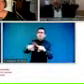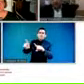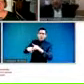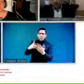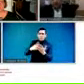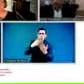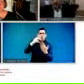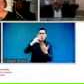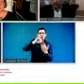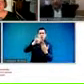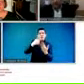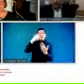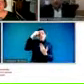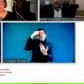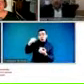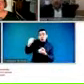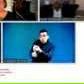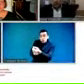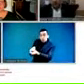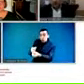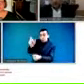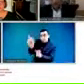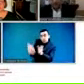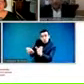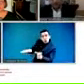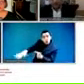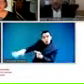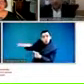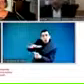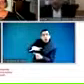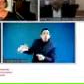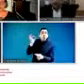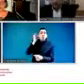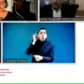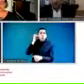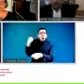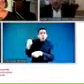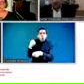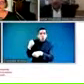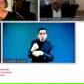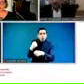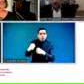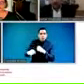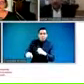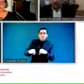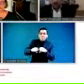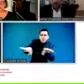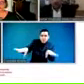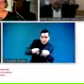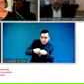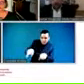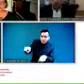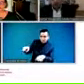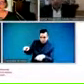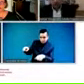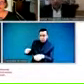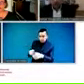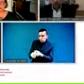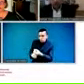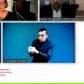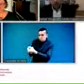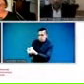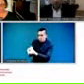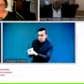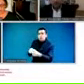in the Philippines, but I'm also happy to say that the British Embassy in Mexico is partnered with UNESCO on a project to fund